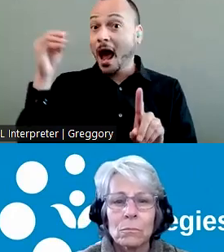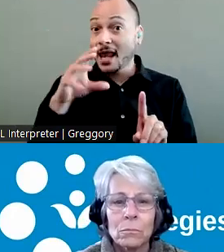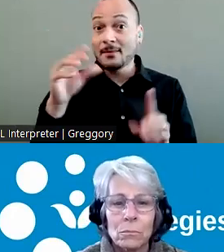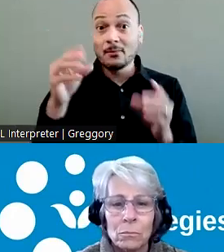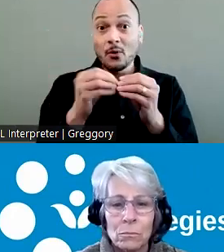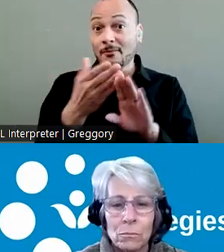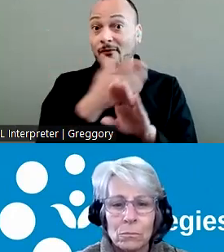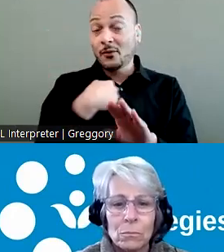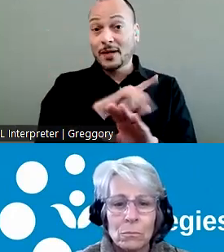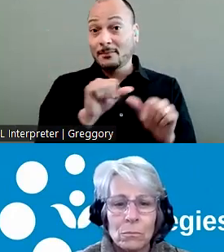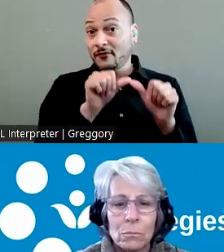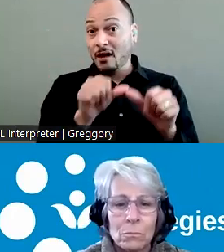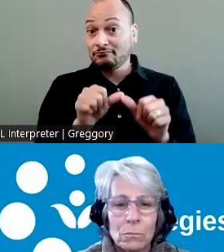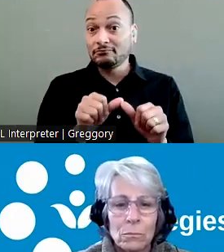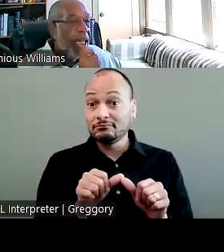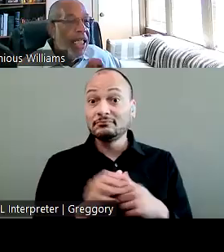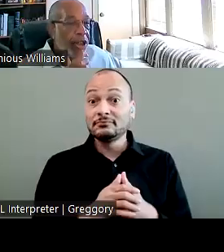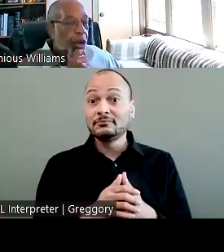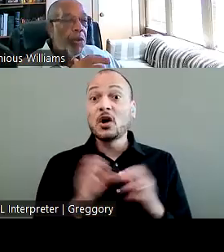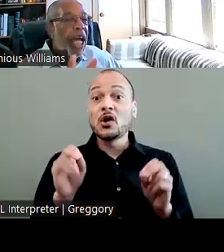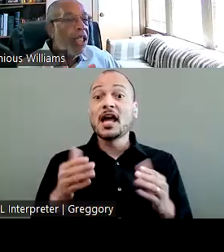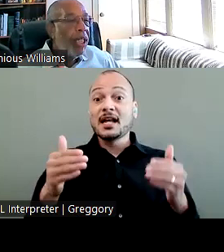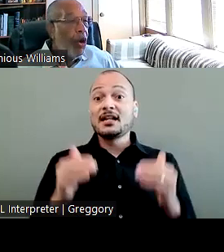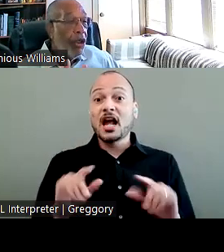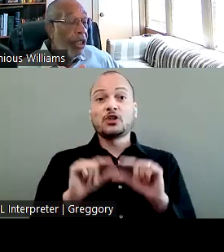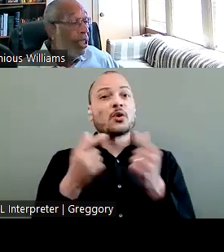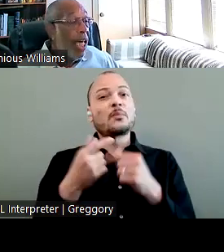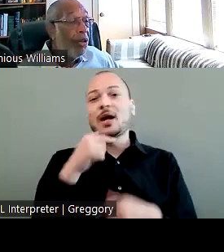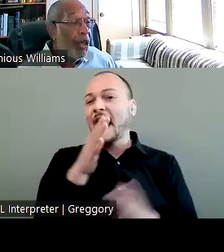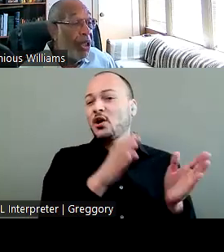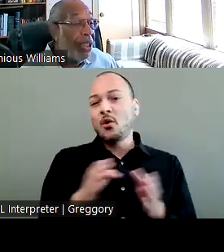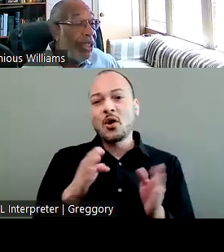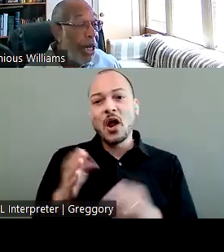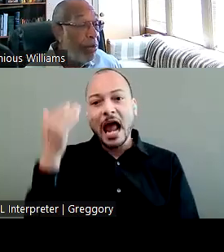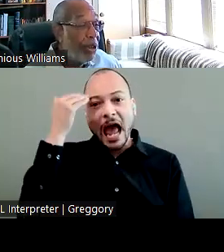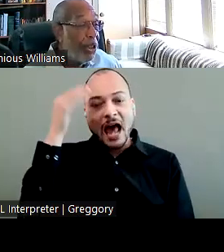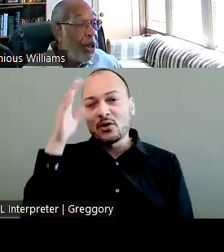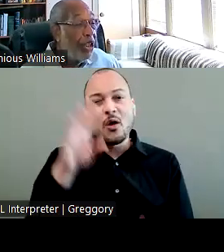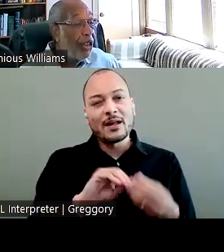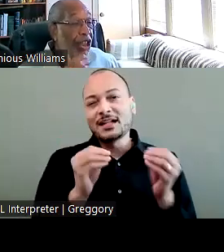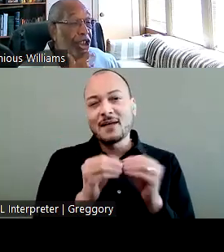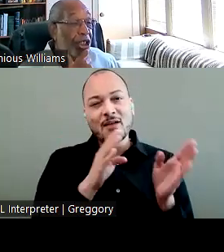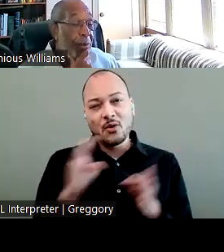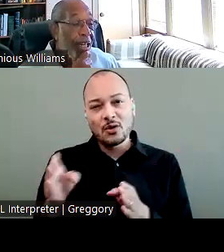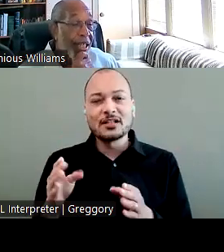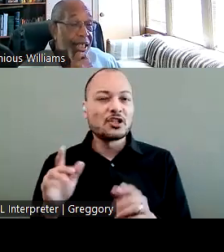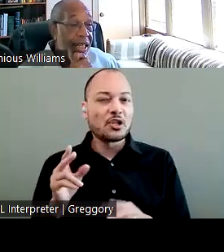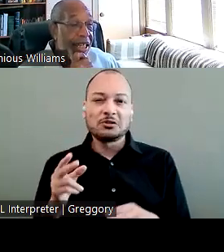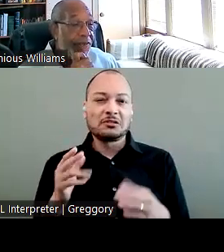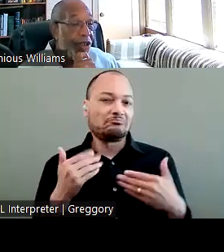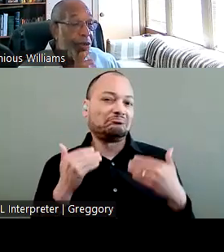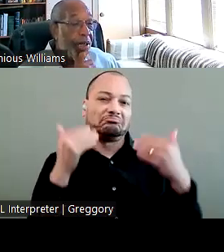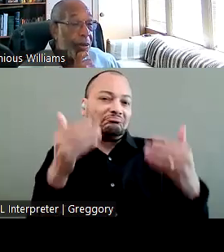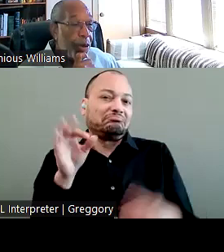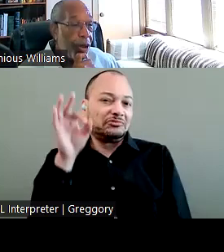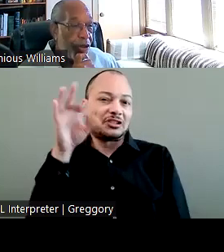on? Okay, next group, and we're not going in order because I don't know the numbers of the order, so just jump in if